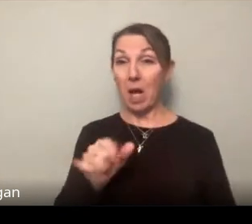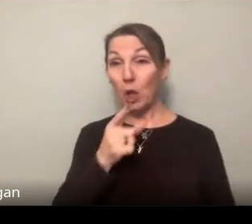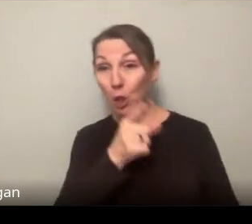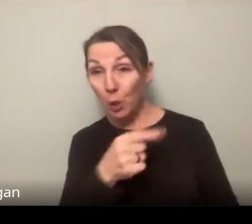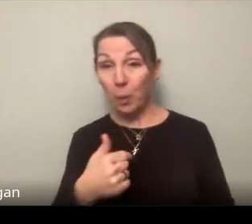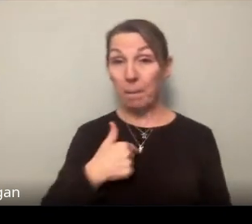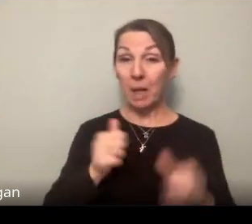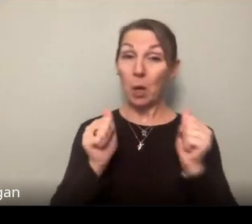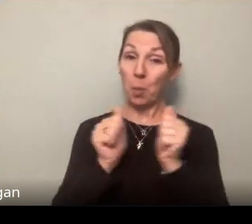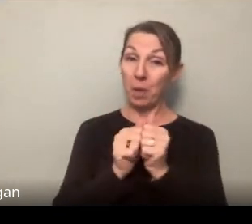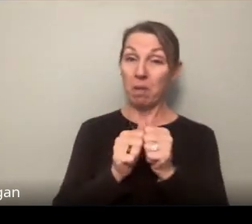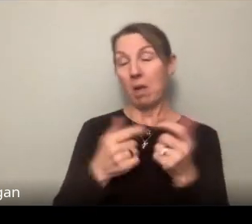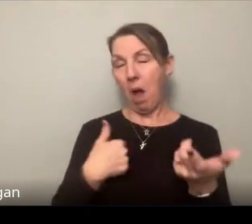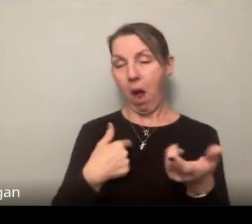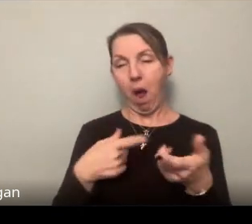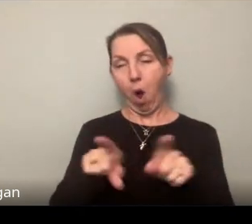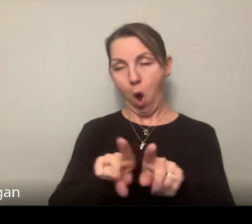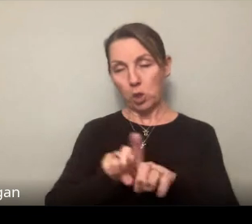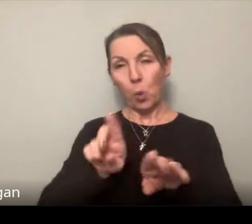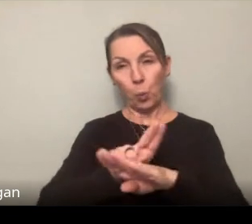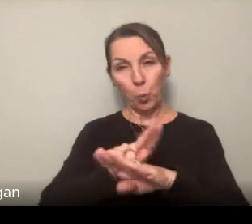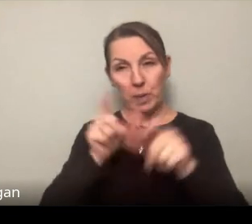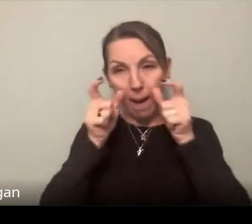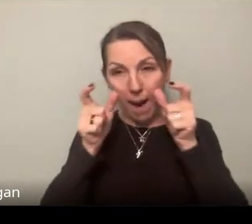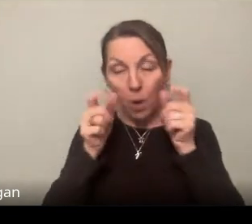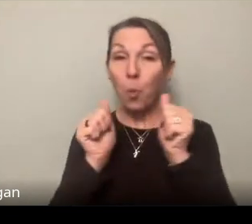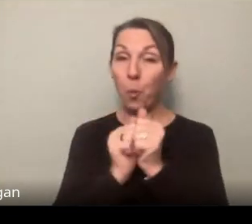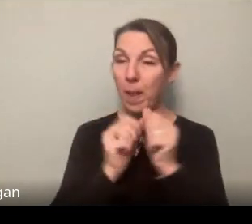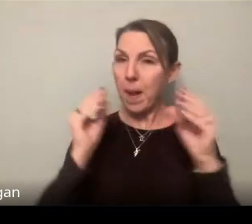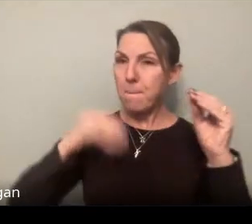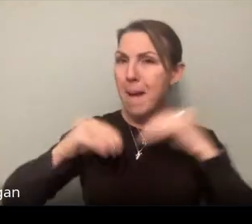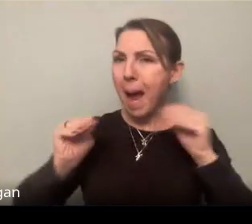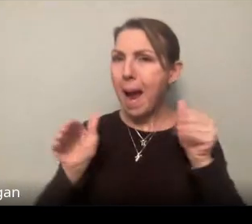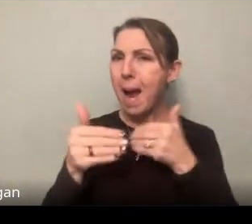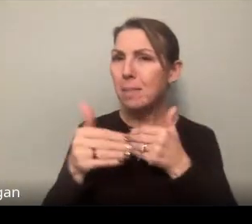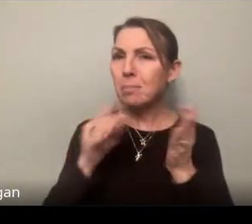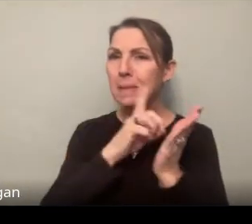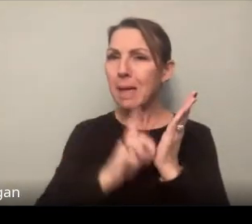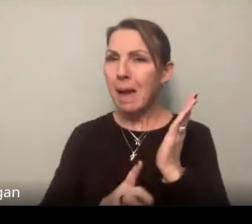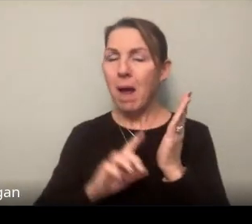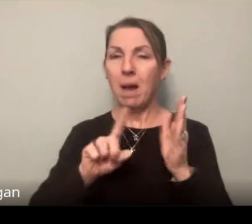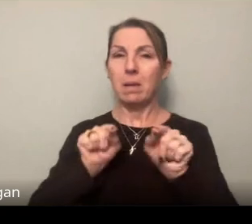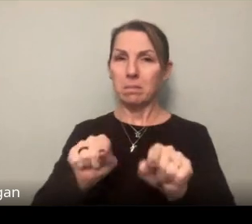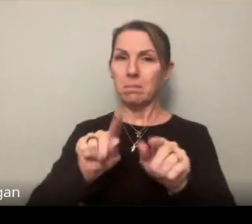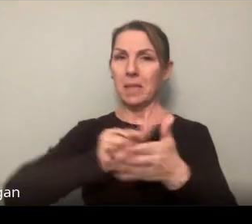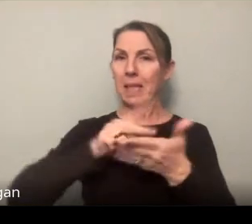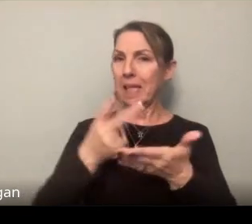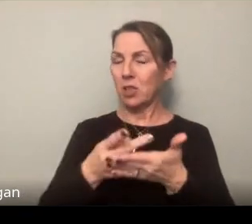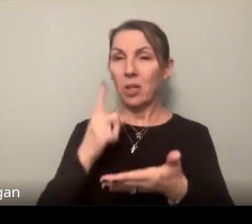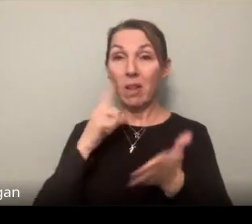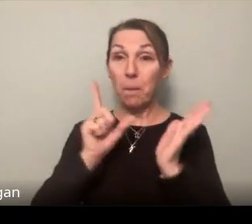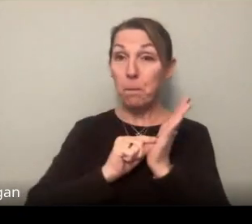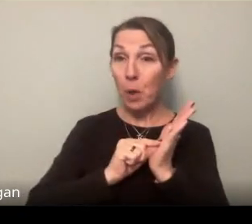me with also who wears glasses in terms of packaging and package design while we're in the kitchen? The print